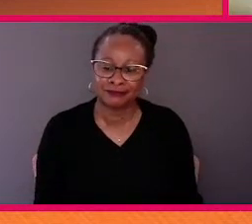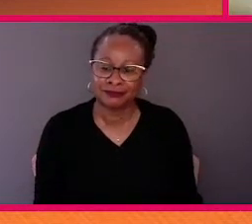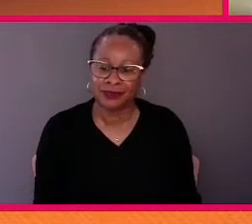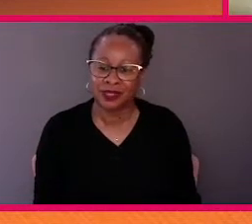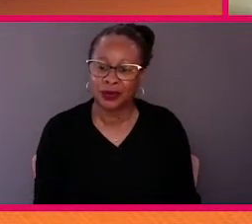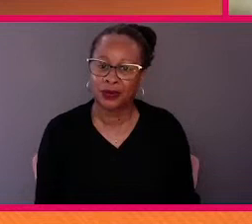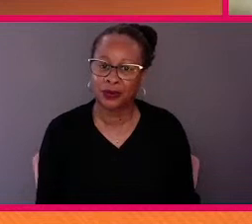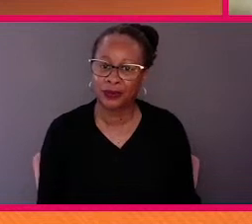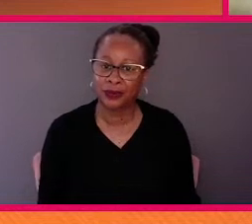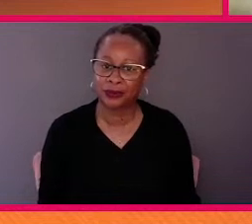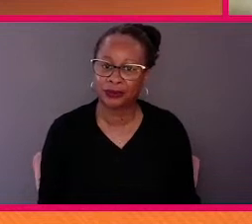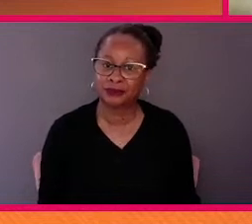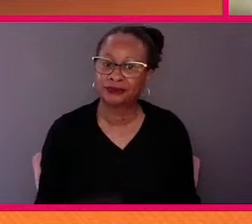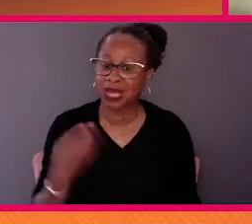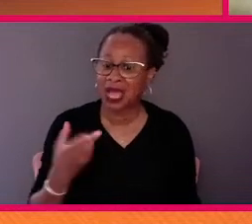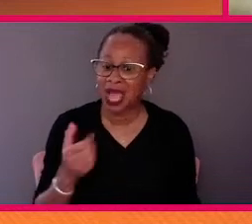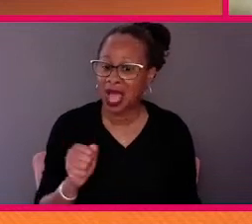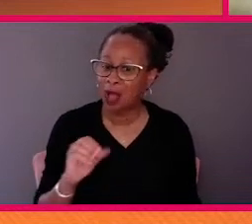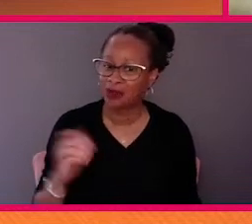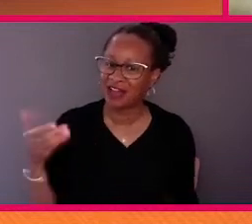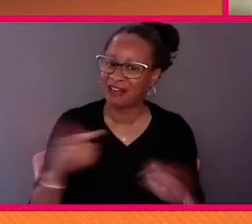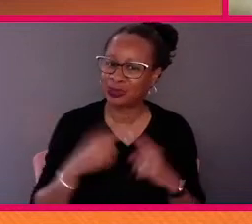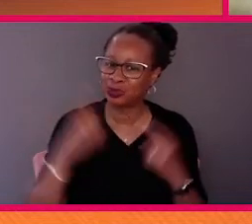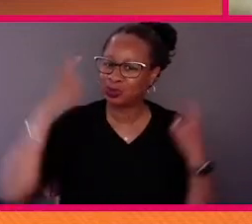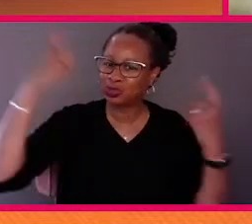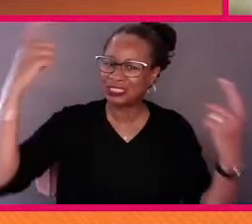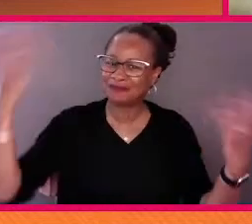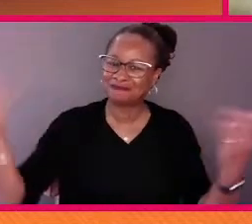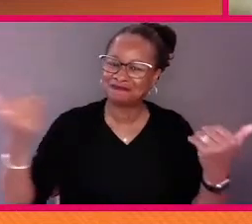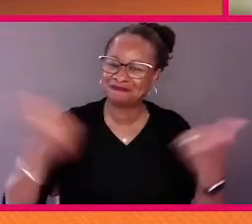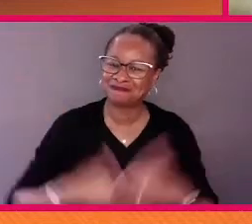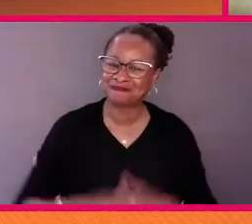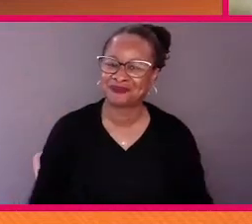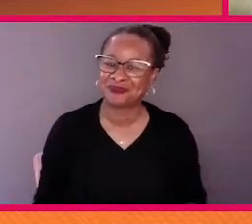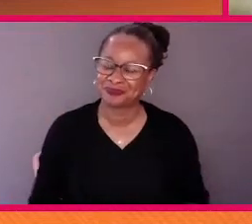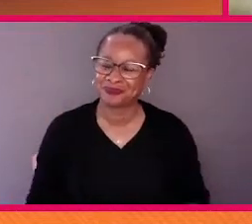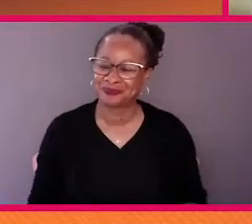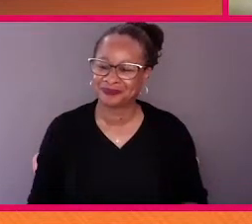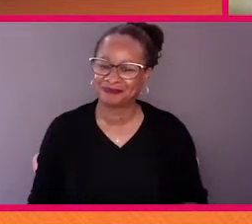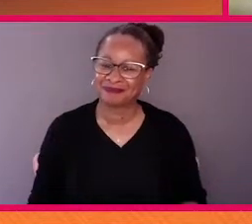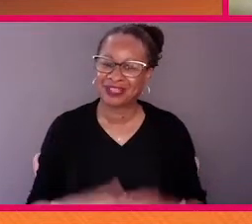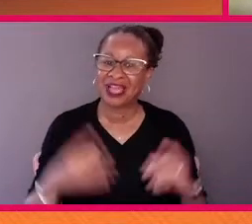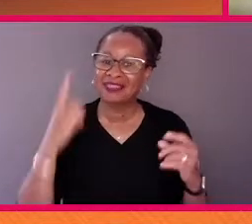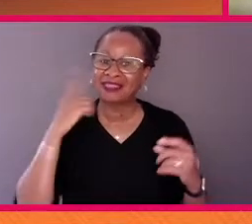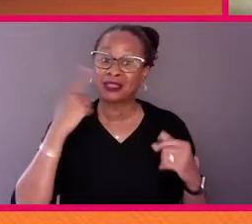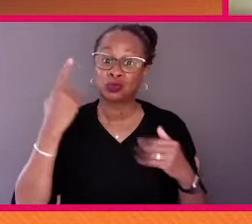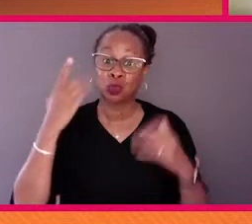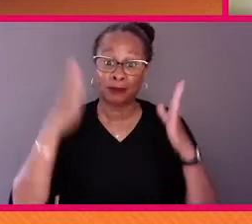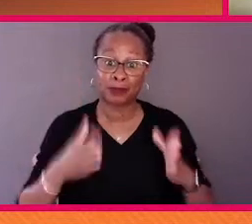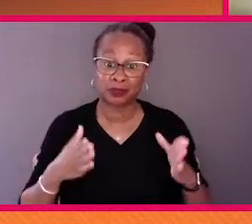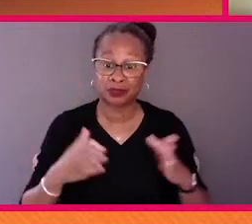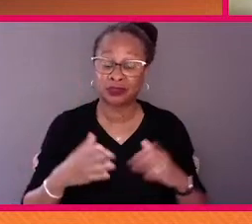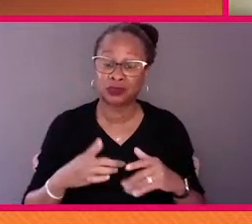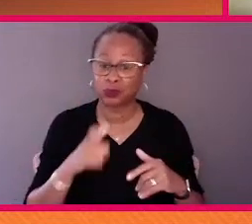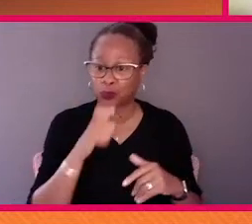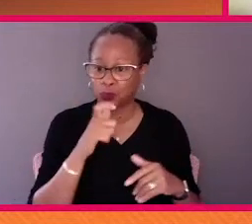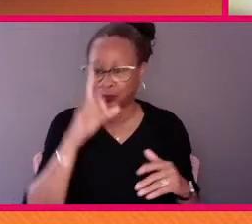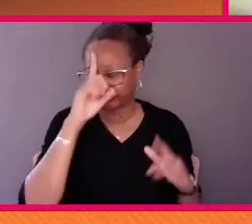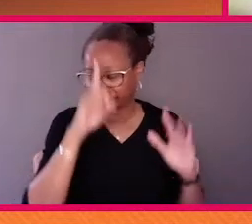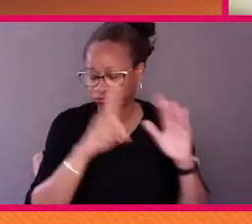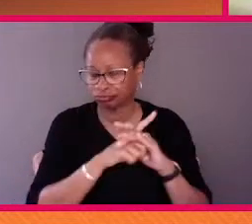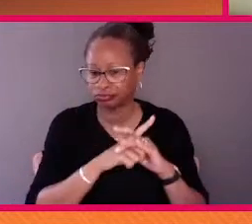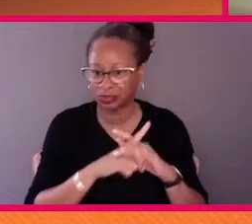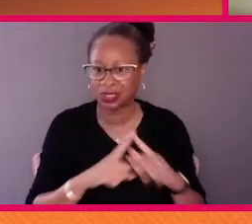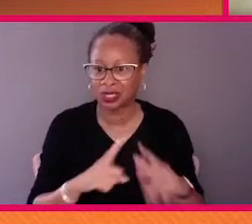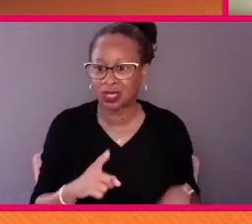Hal, I also invite you to dream here. Yeah, I think there's one person that come up immediately because I mean, Iowa is the